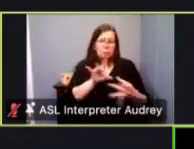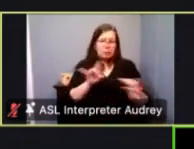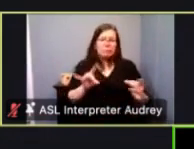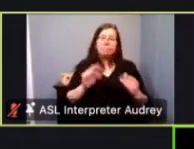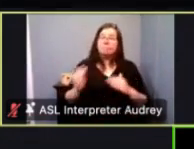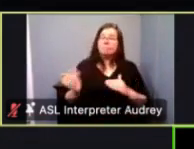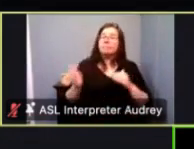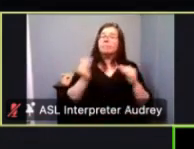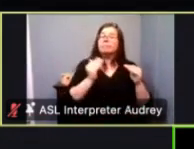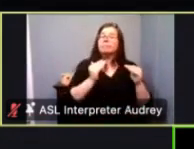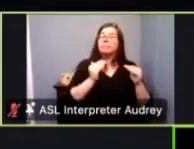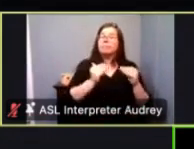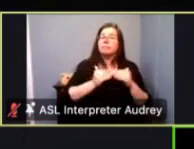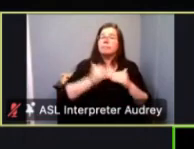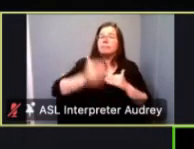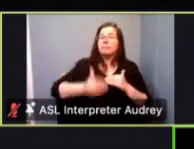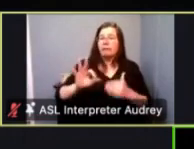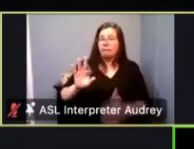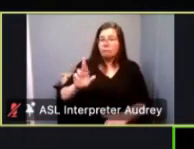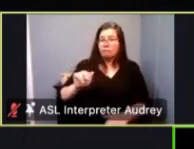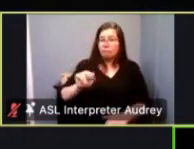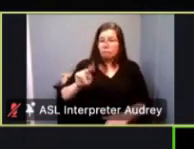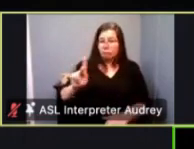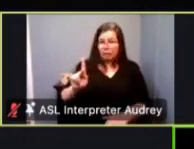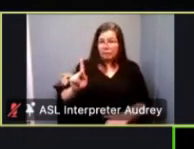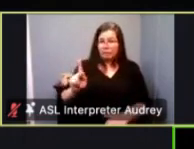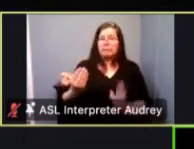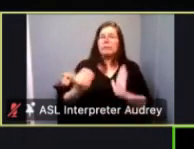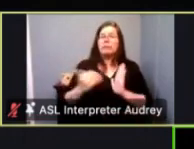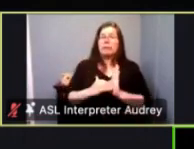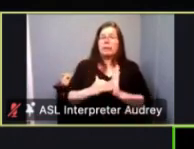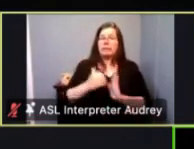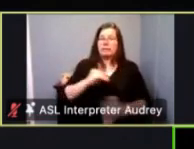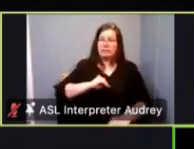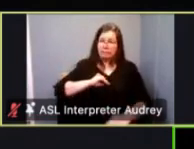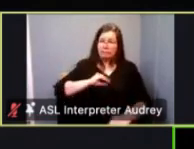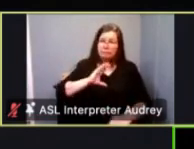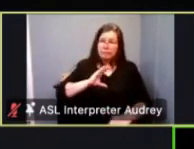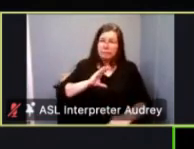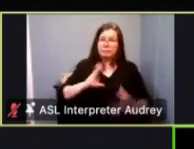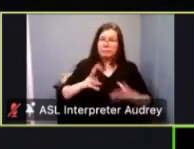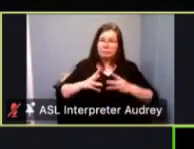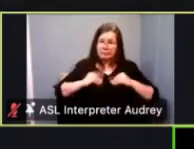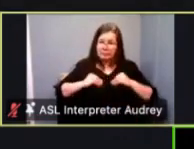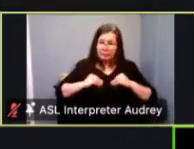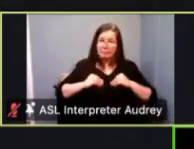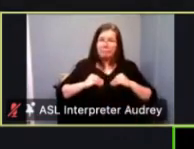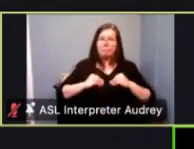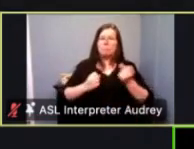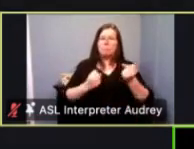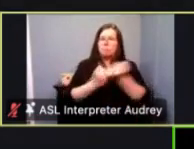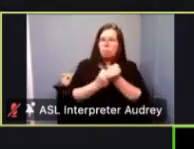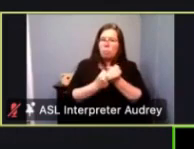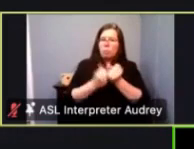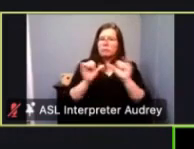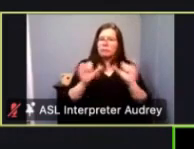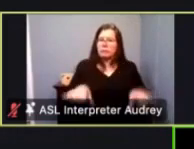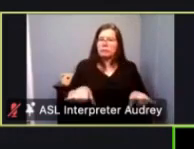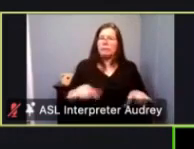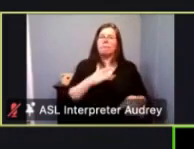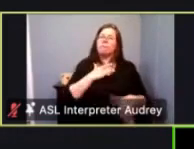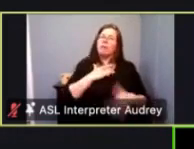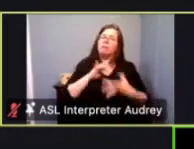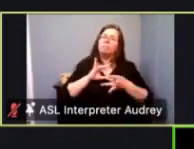Yep. So what's the gain? Self-esteem, self-acceptance, support systems, a sense